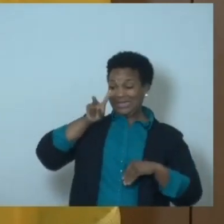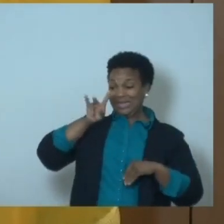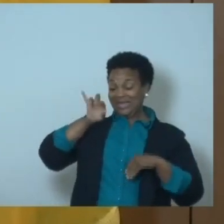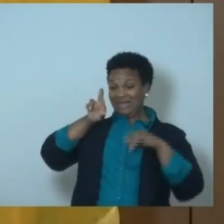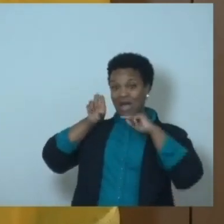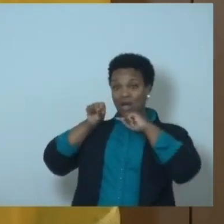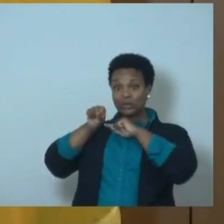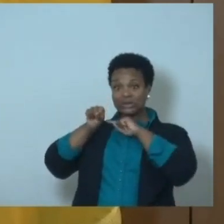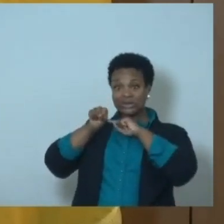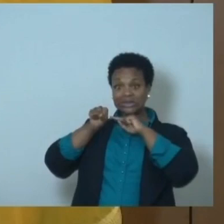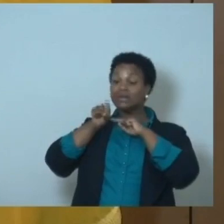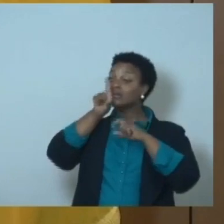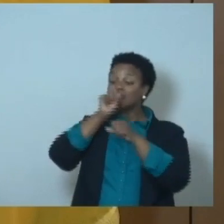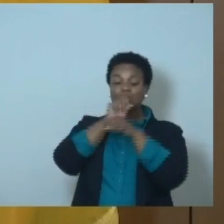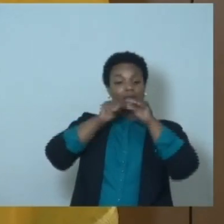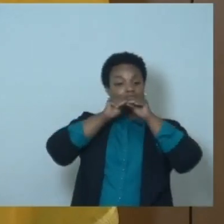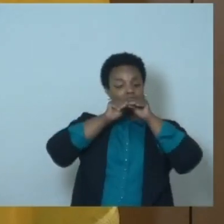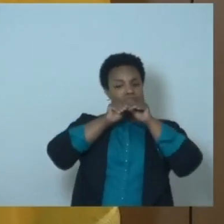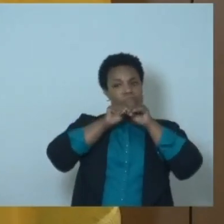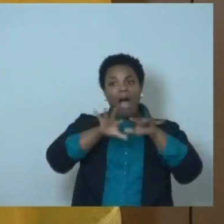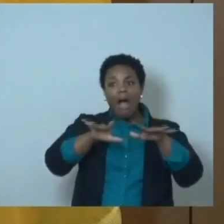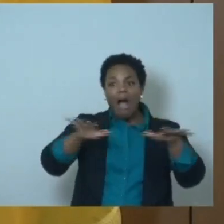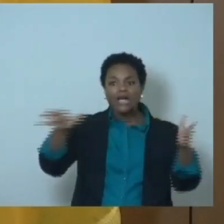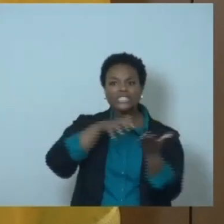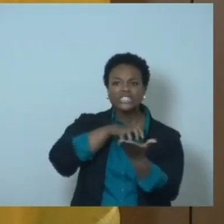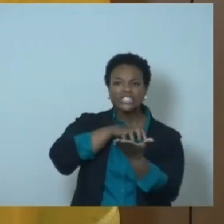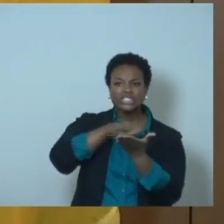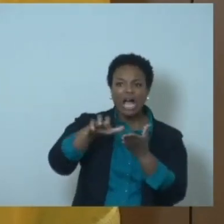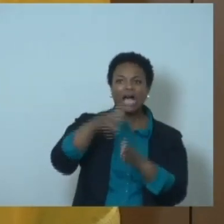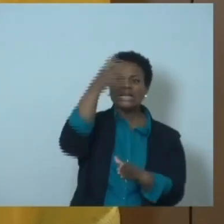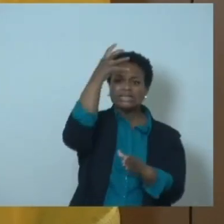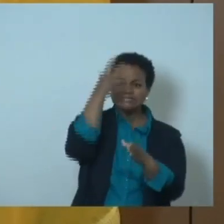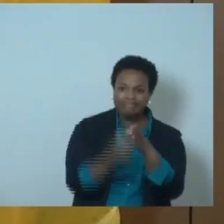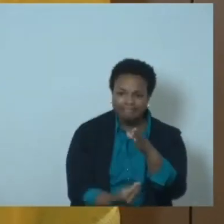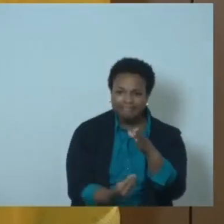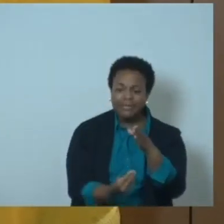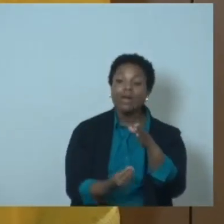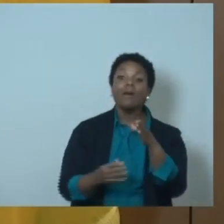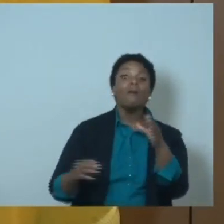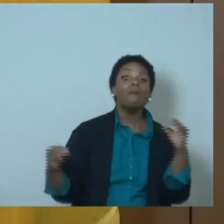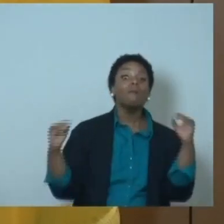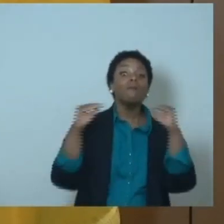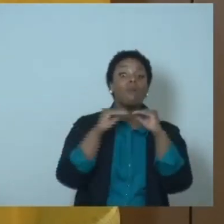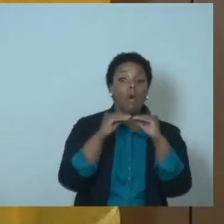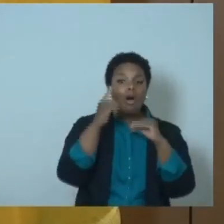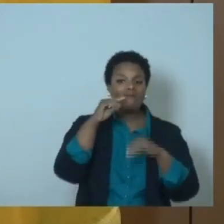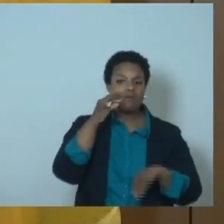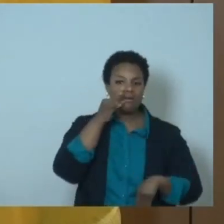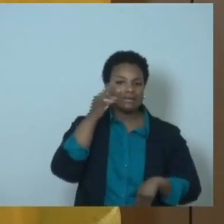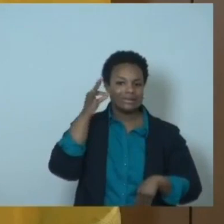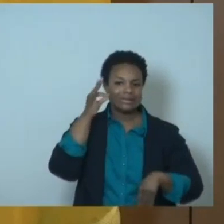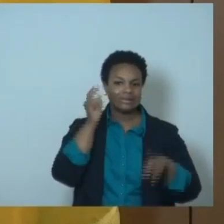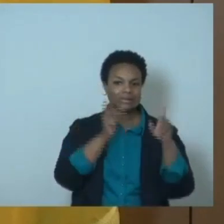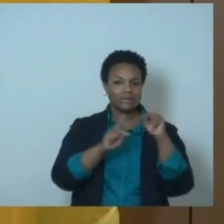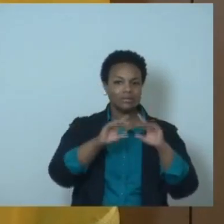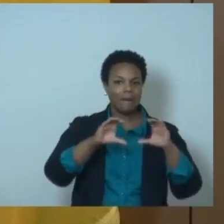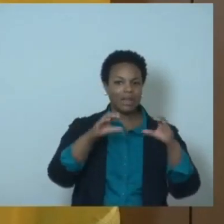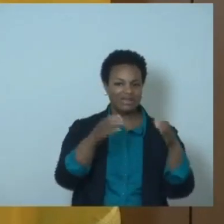higher mortality rate for indigenous populations, largely for the reasons that we talk